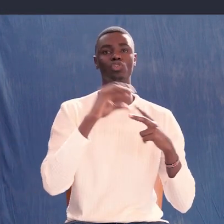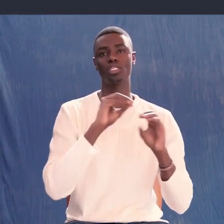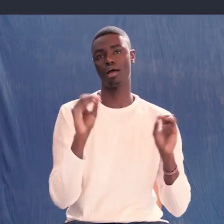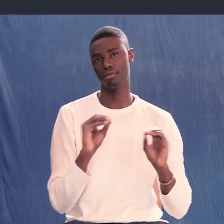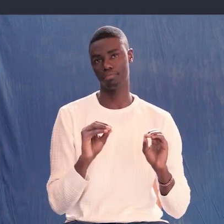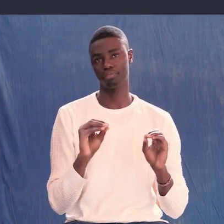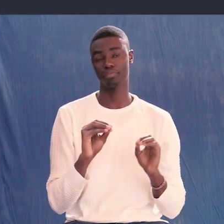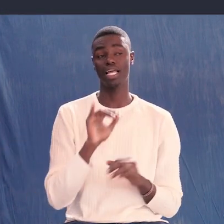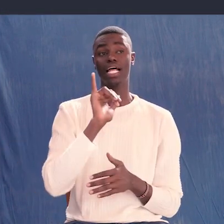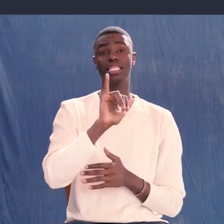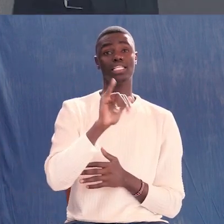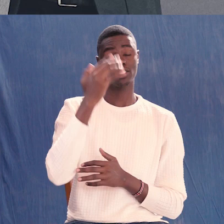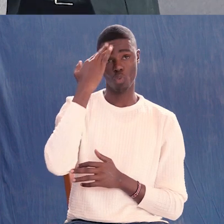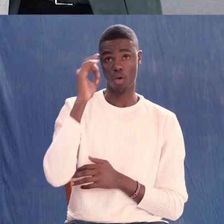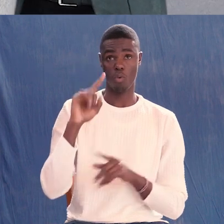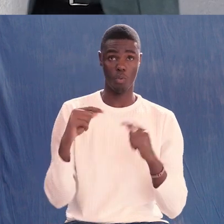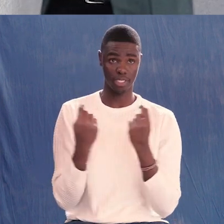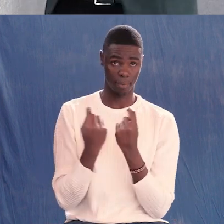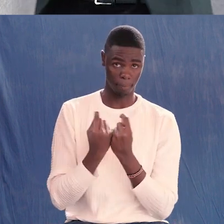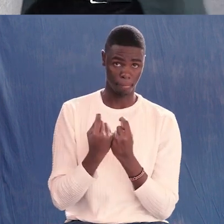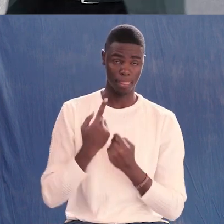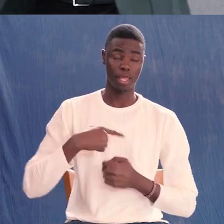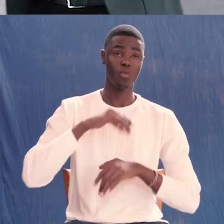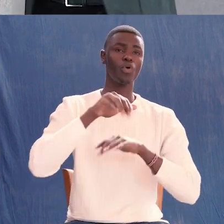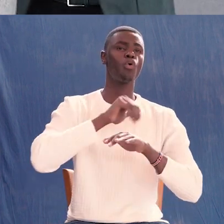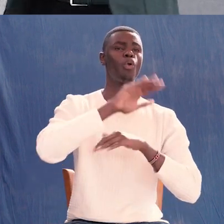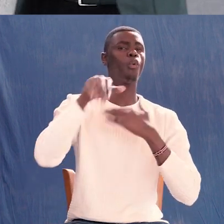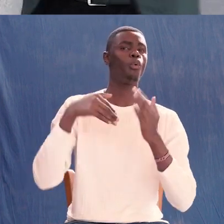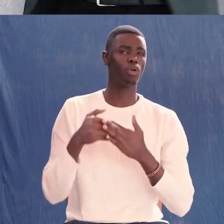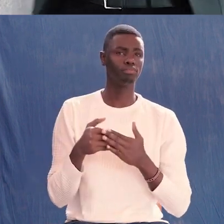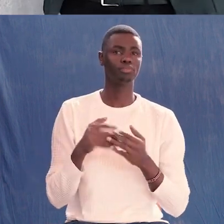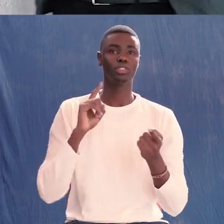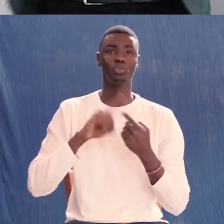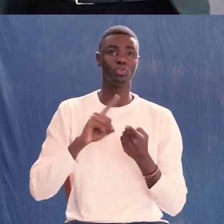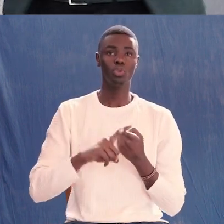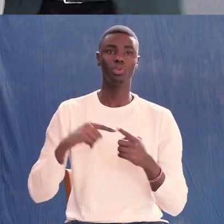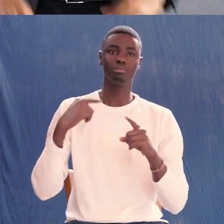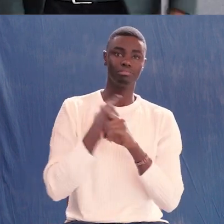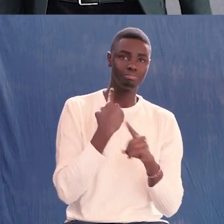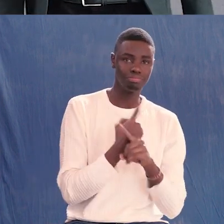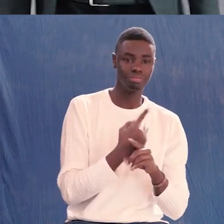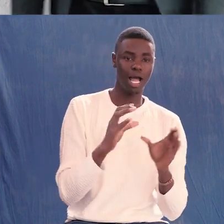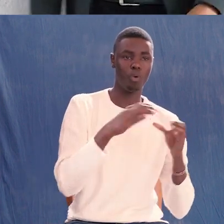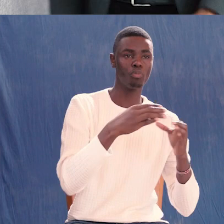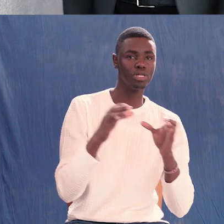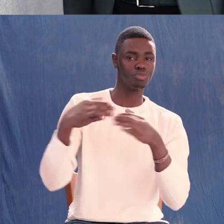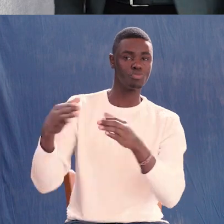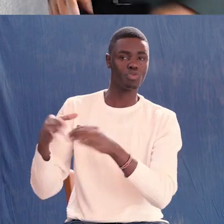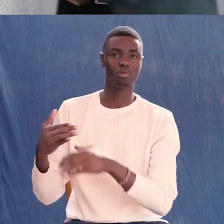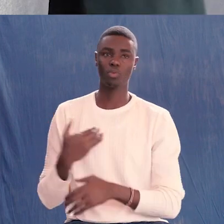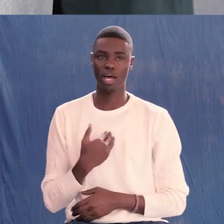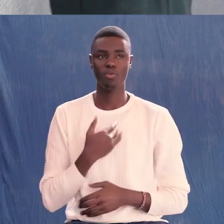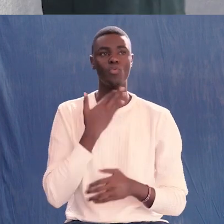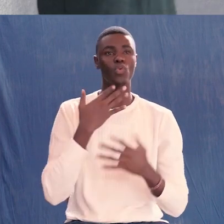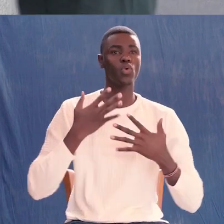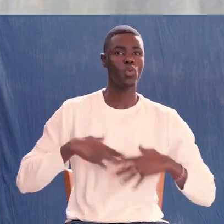And so this is why as one tribe, we call everyone to the various expressions of community that we have. We want